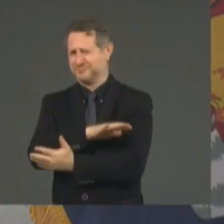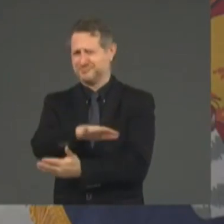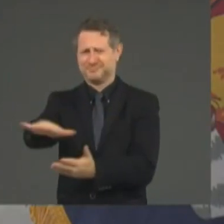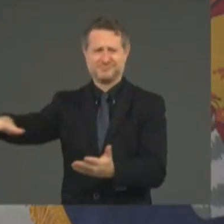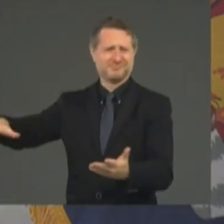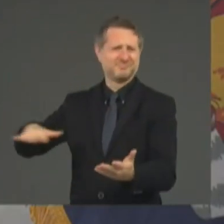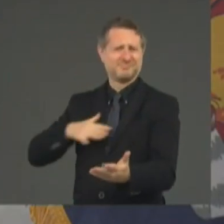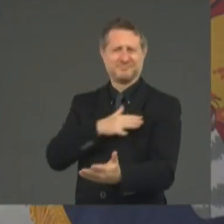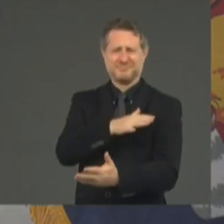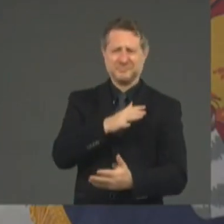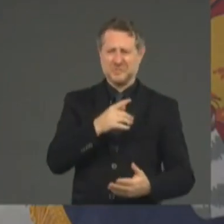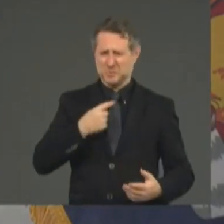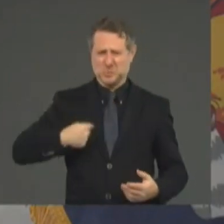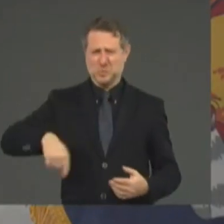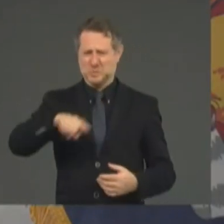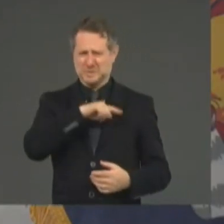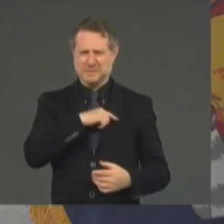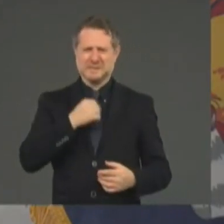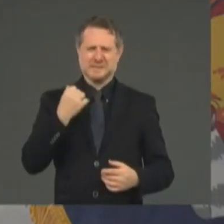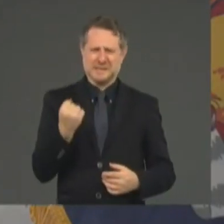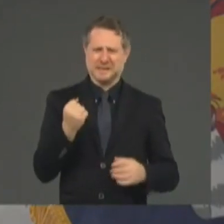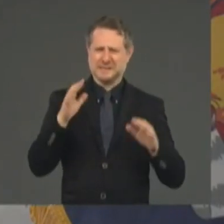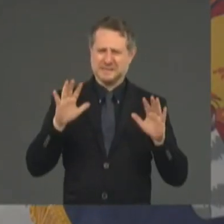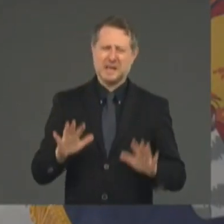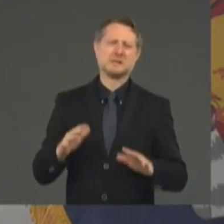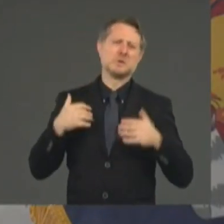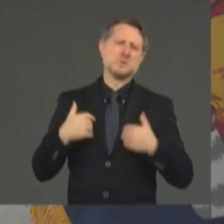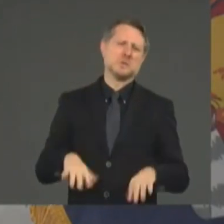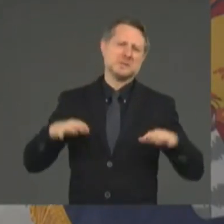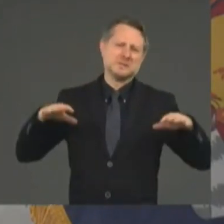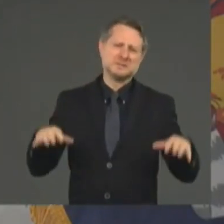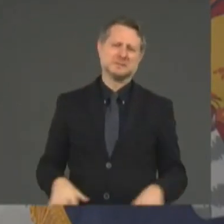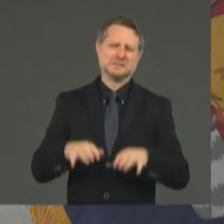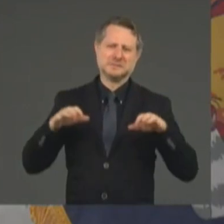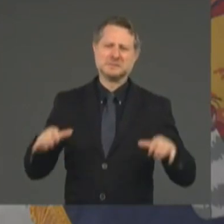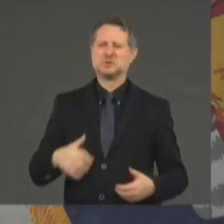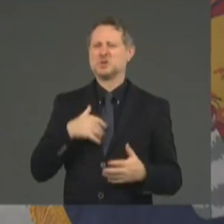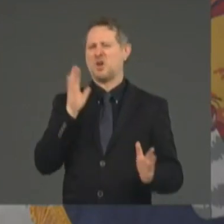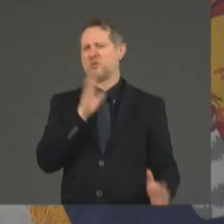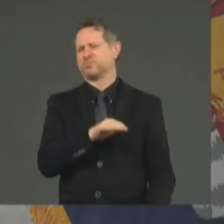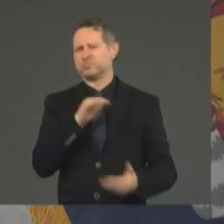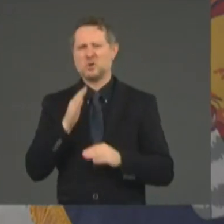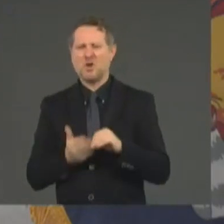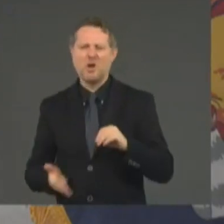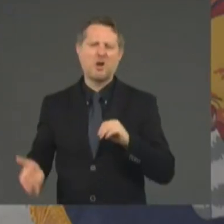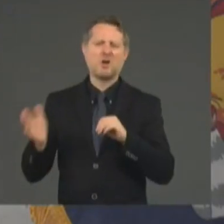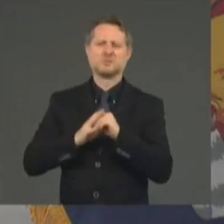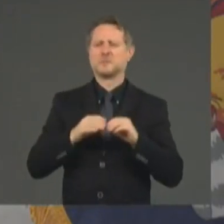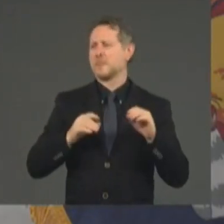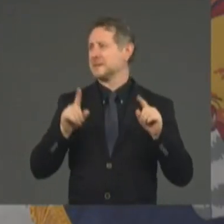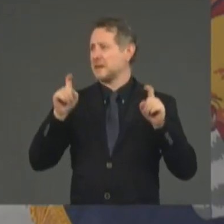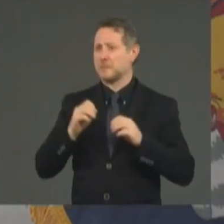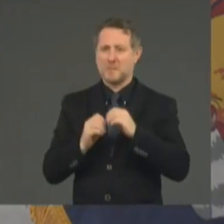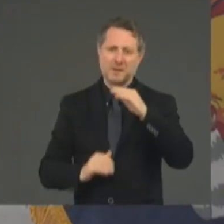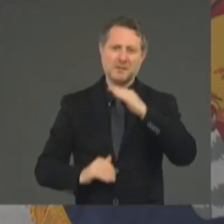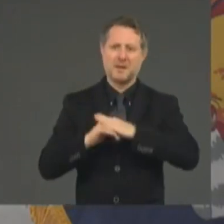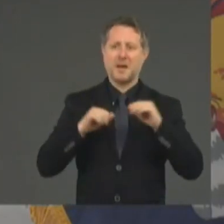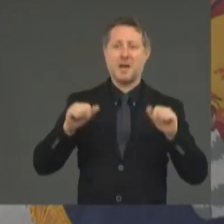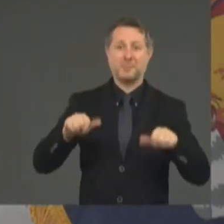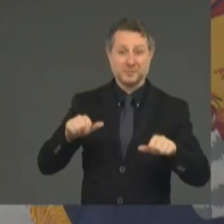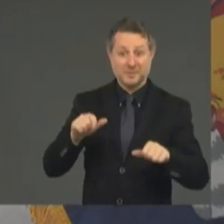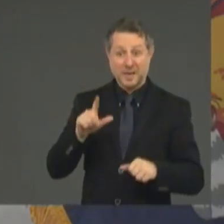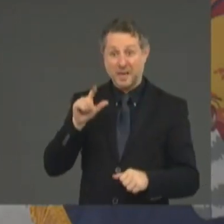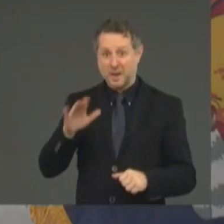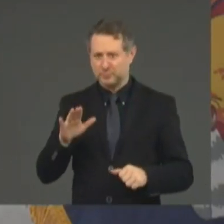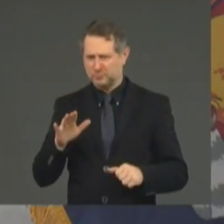worked very hard over the weekend, secured testing capacity from the labs, private labs, that will be set